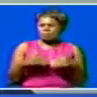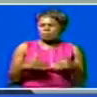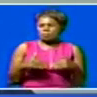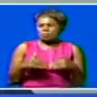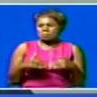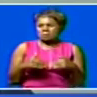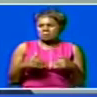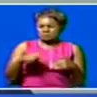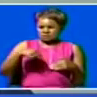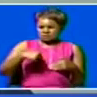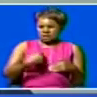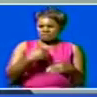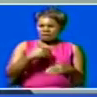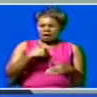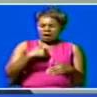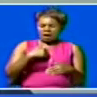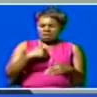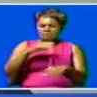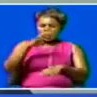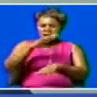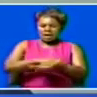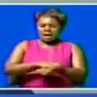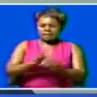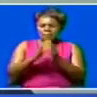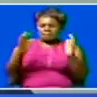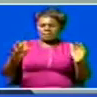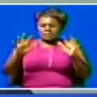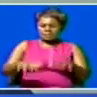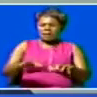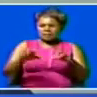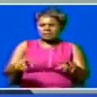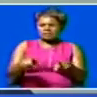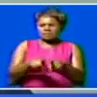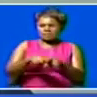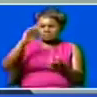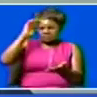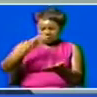We have ended up with a big chunk of the market, and as a result, even with the blips that